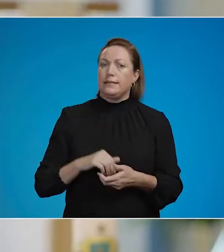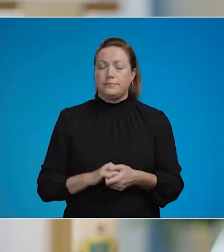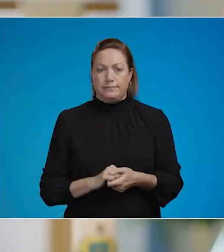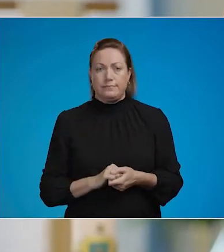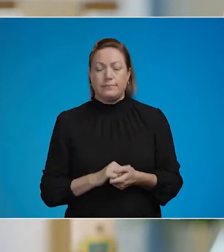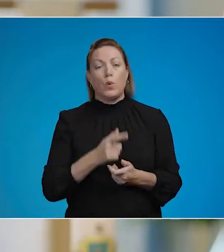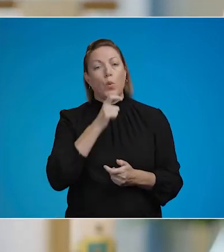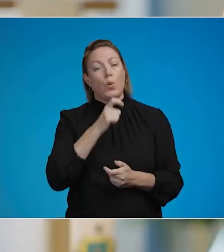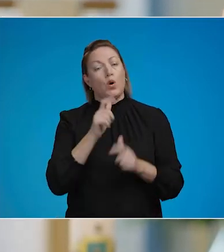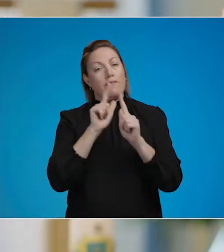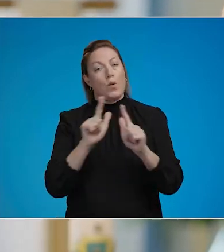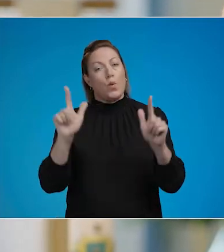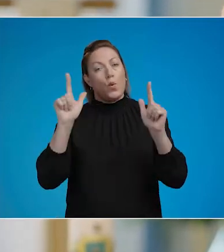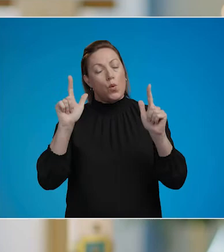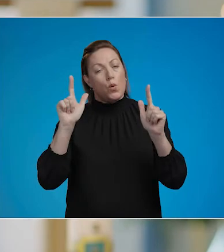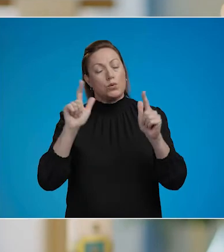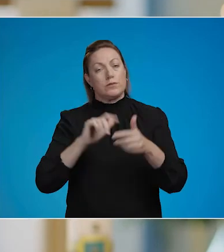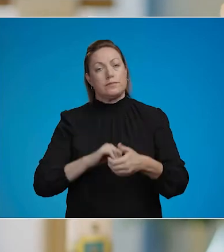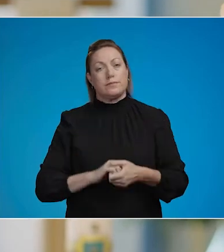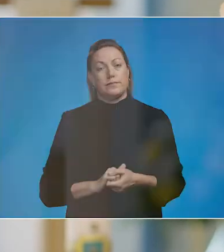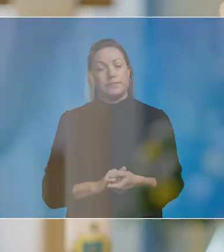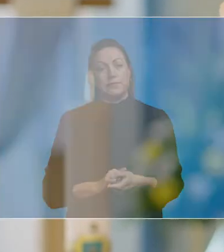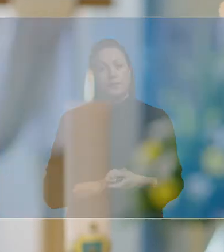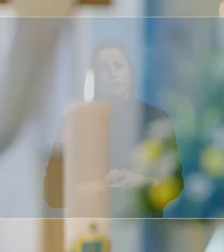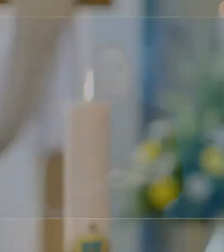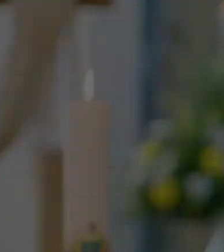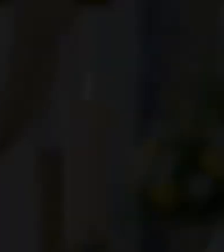The word of the Lord. Thanks be to God.